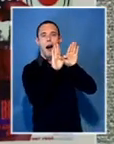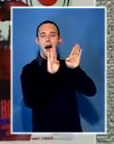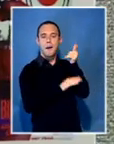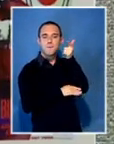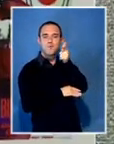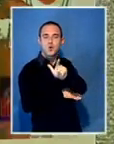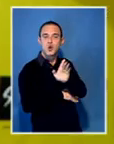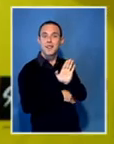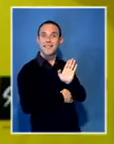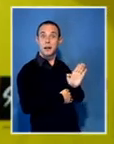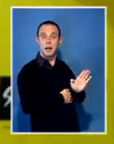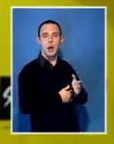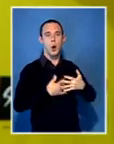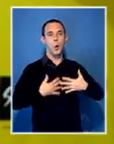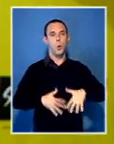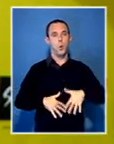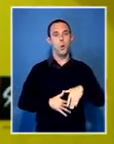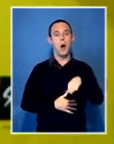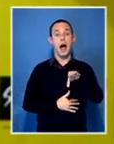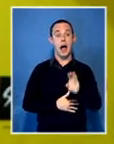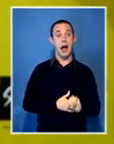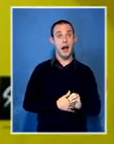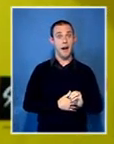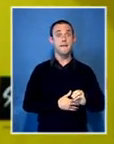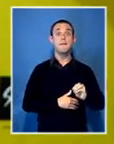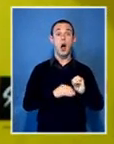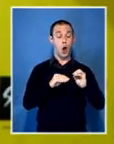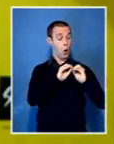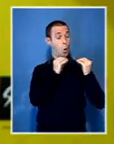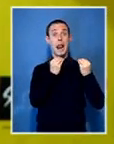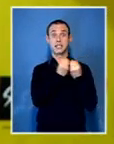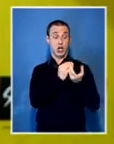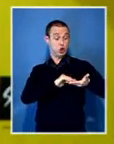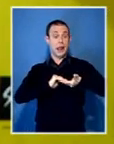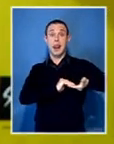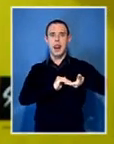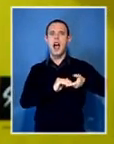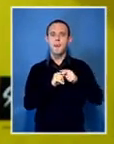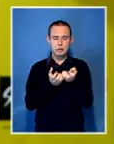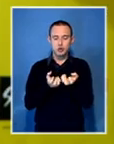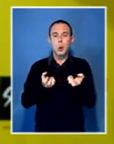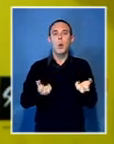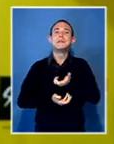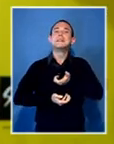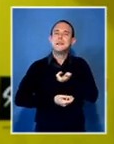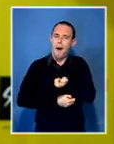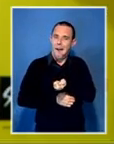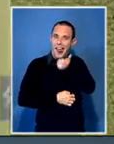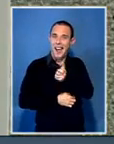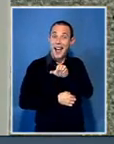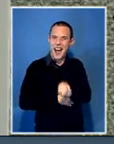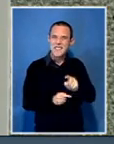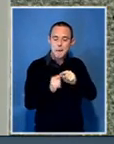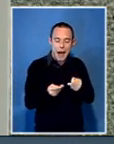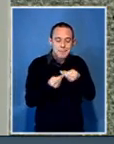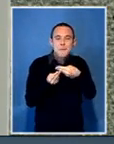one place. It was a very organisation without many resources, but they did keep a lot of the paperwork, and especially the posters and the